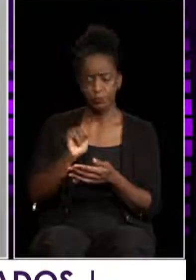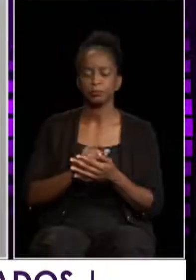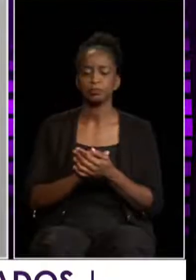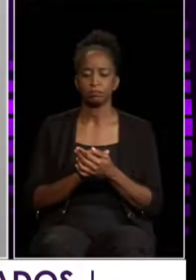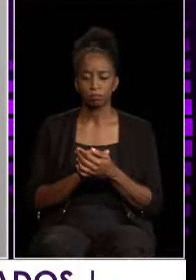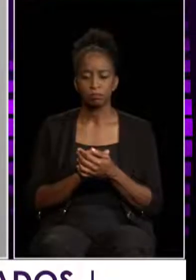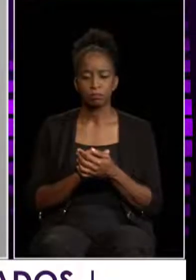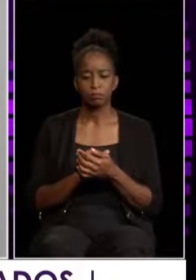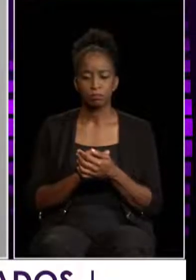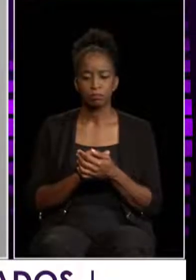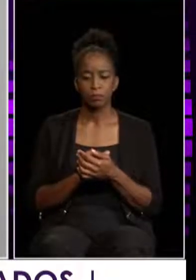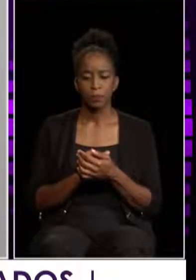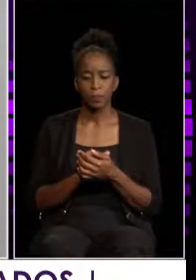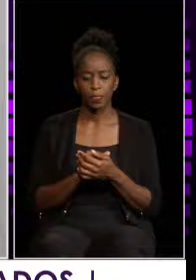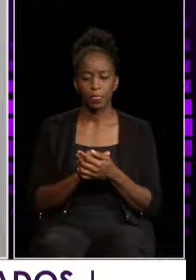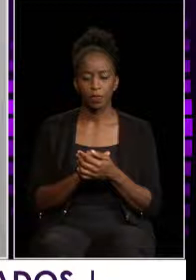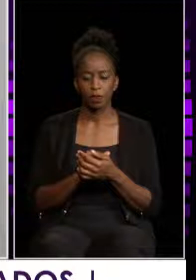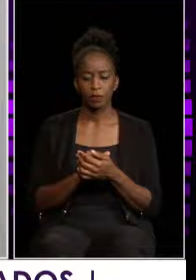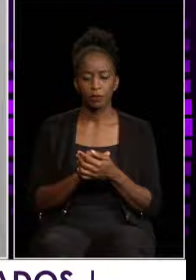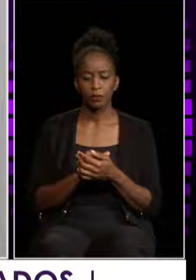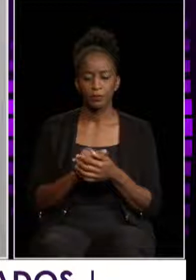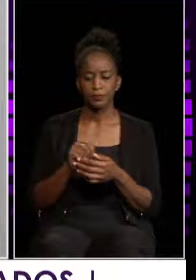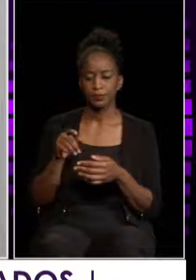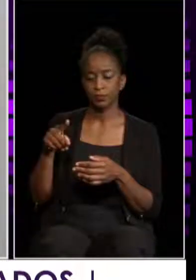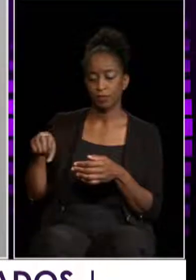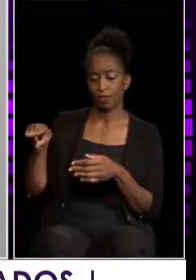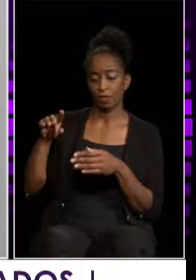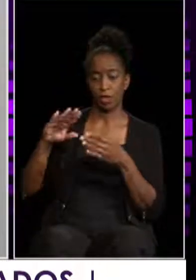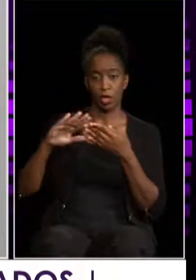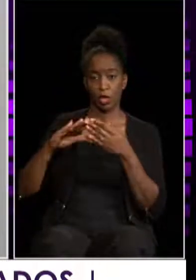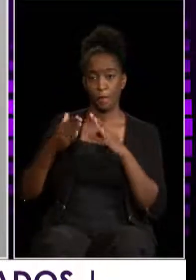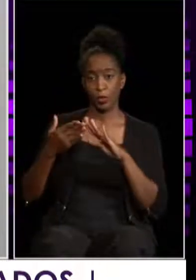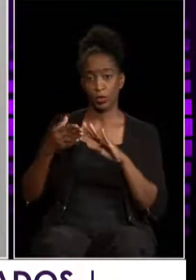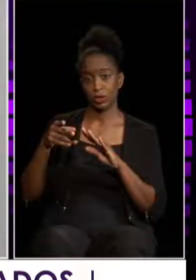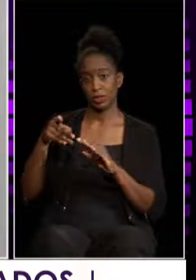who are the community psychiatrists at the polyclinics, they have seen